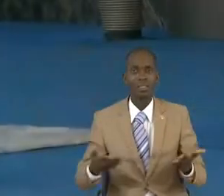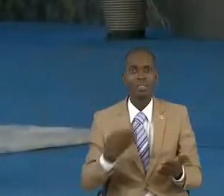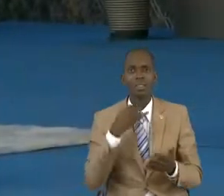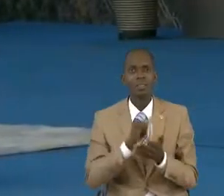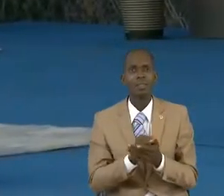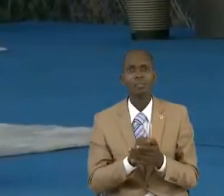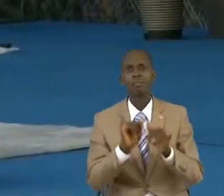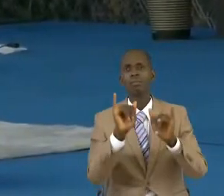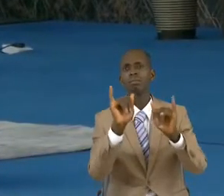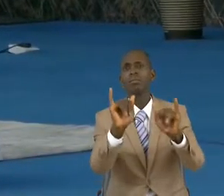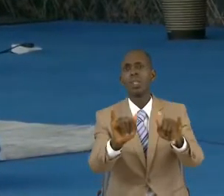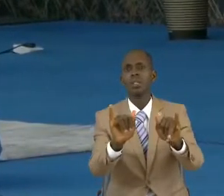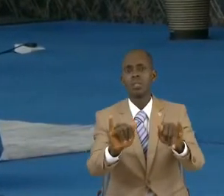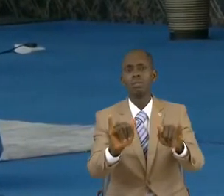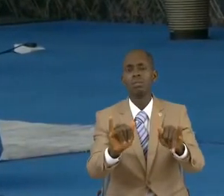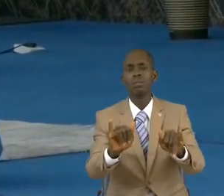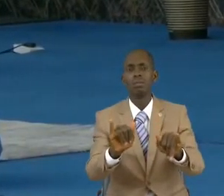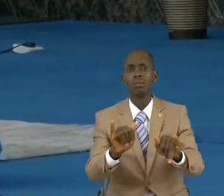you are.